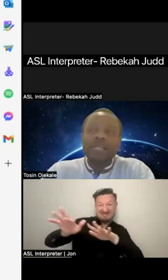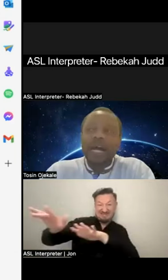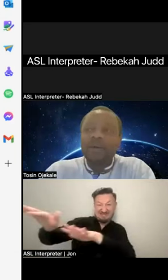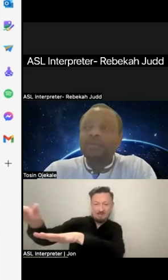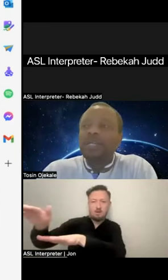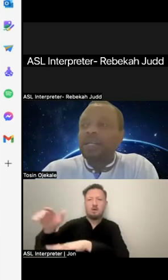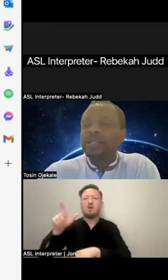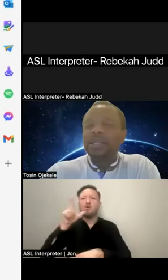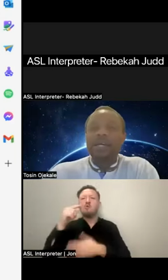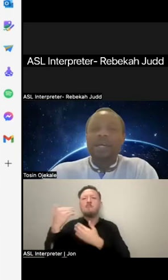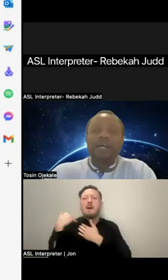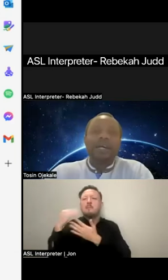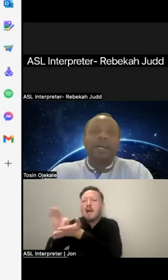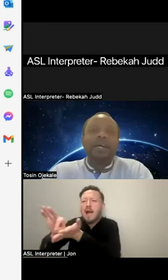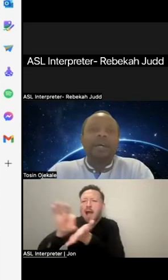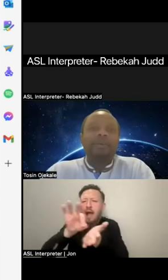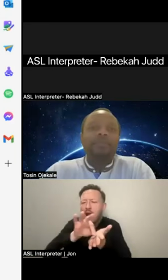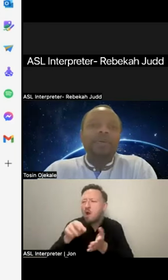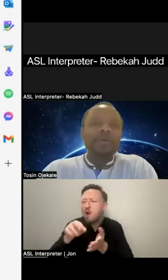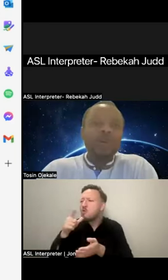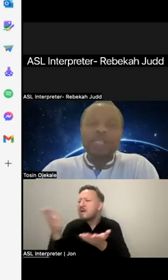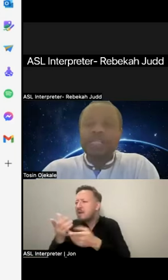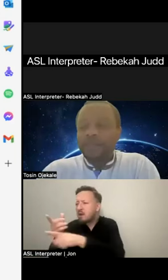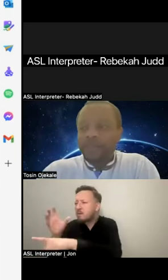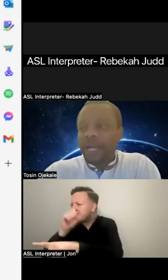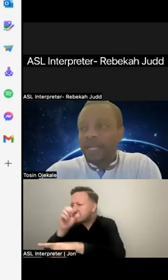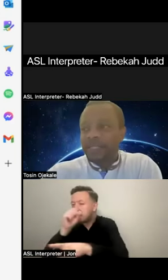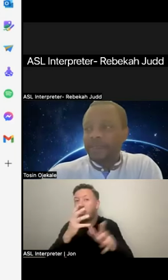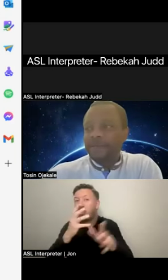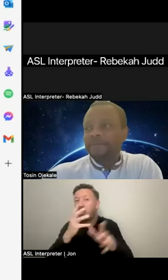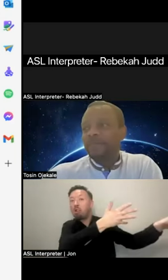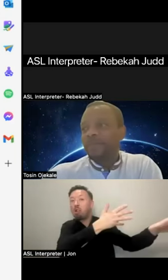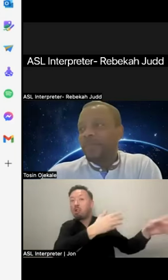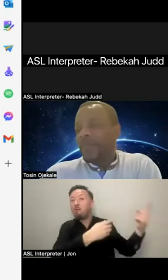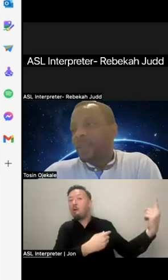is out and nobody is left behind?